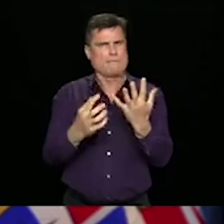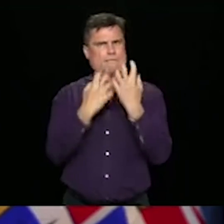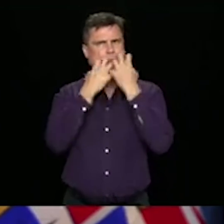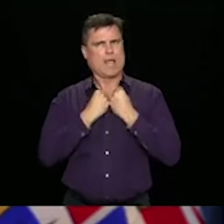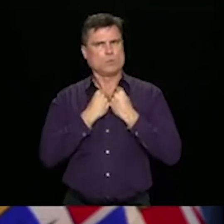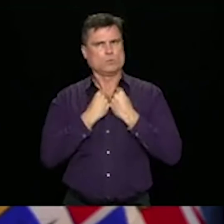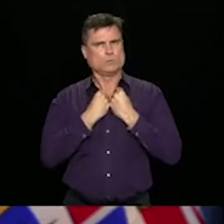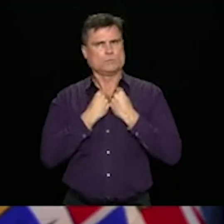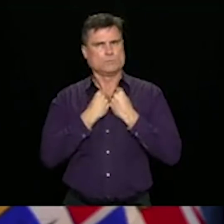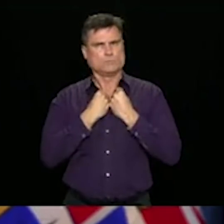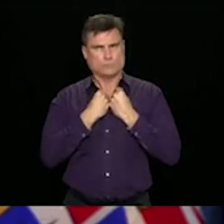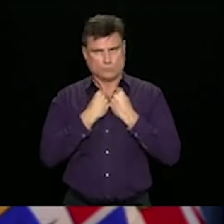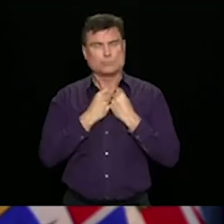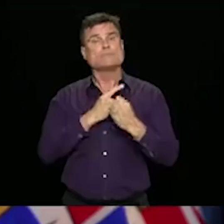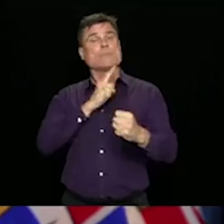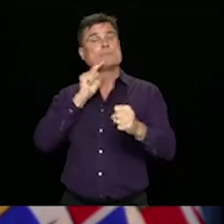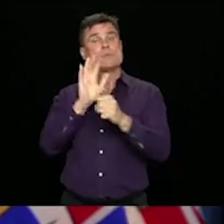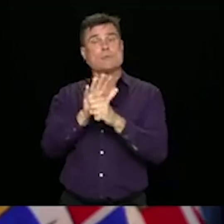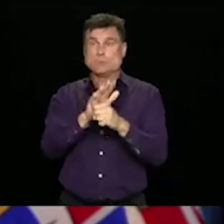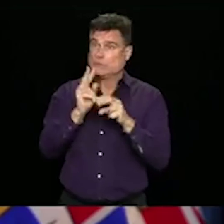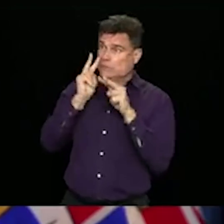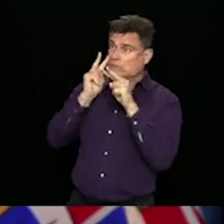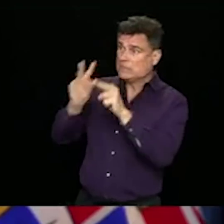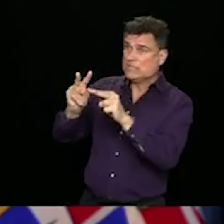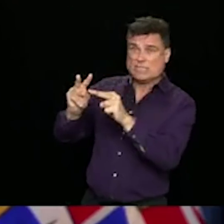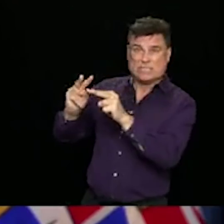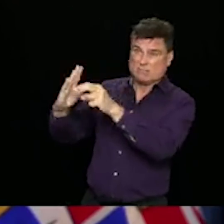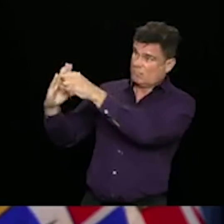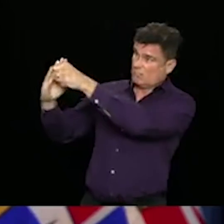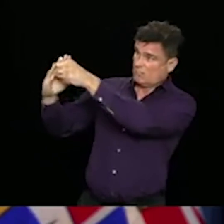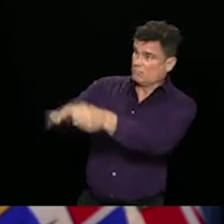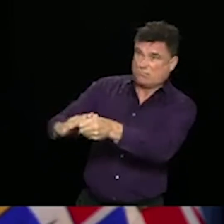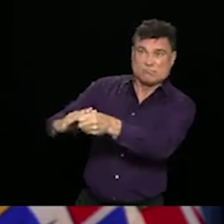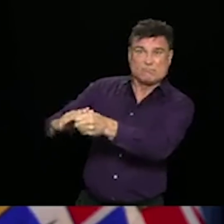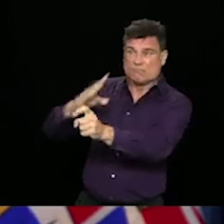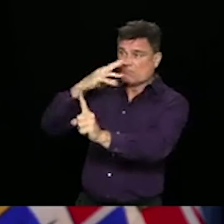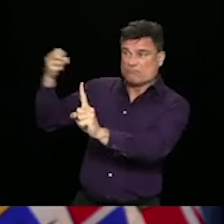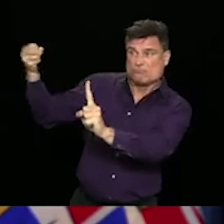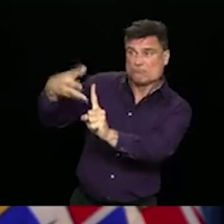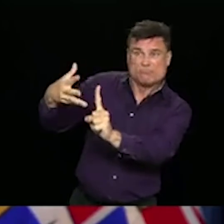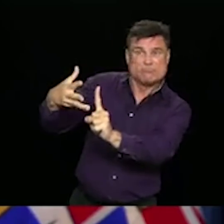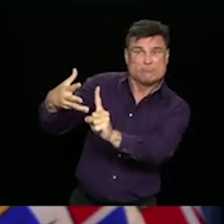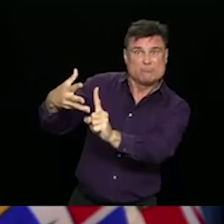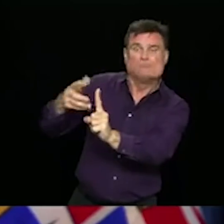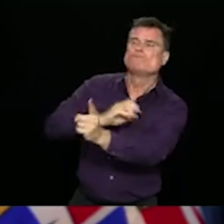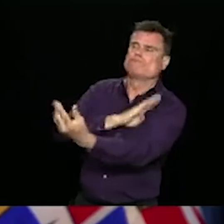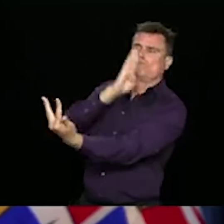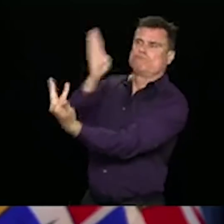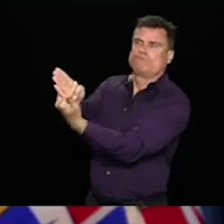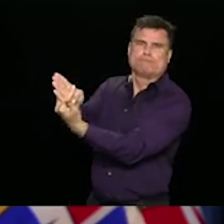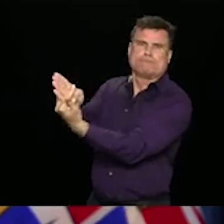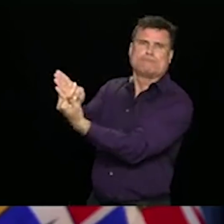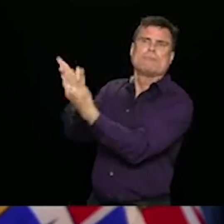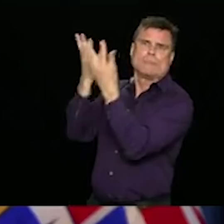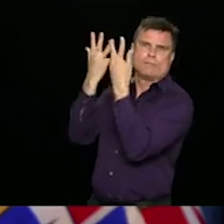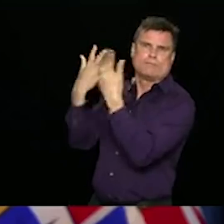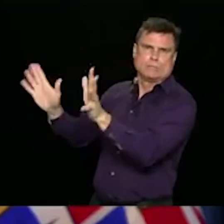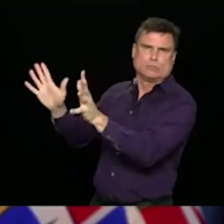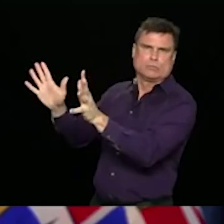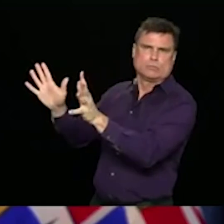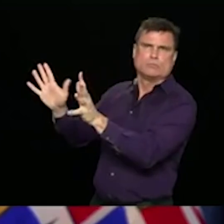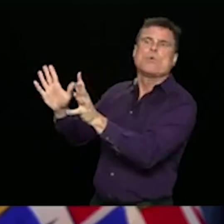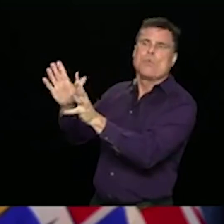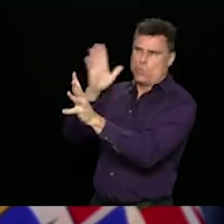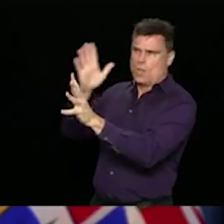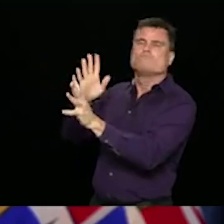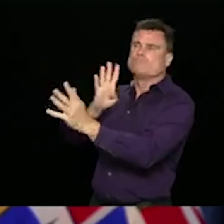the kindness and compassion that brings us together as a community. We know that British Columbians have been speaking